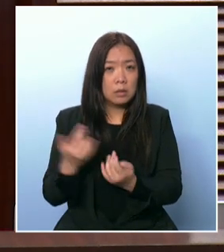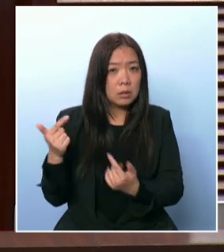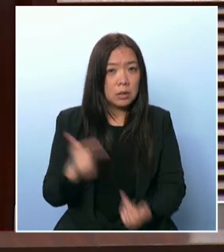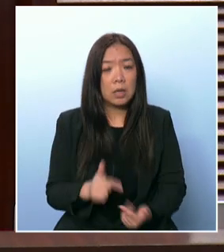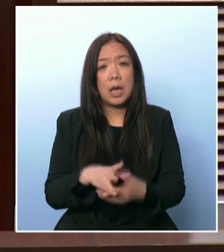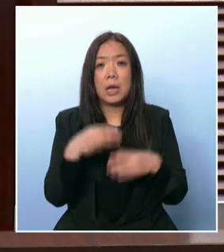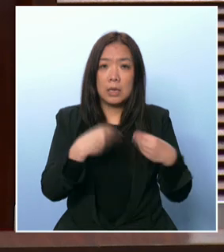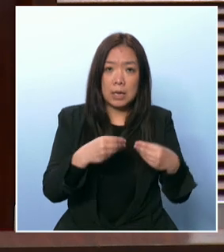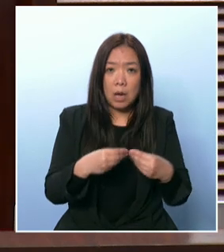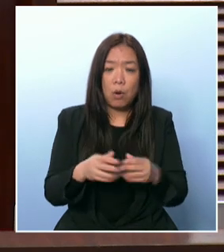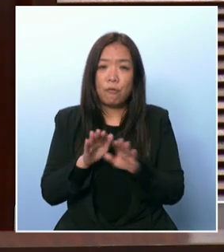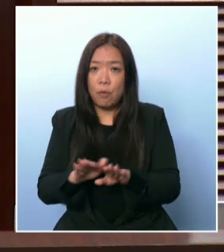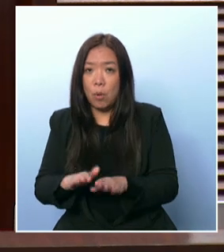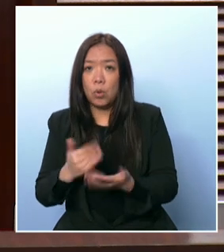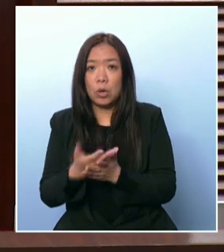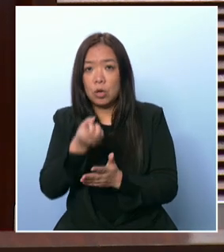collaboration with other provinces,